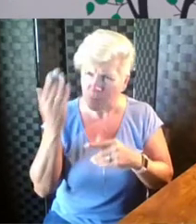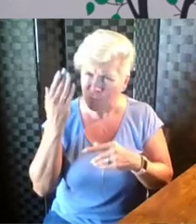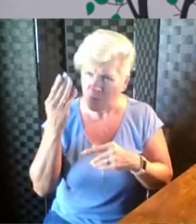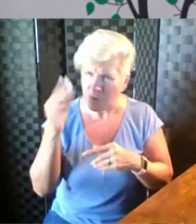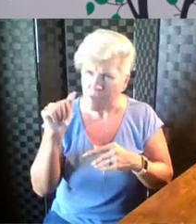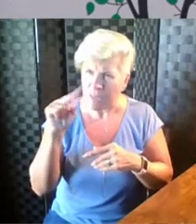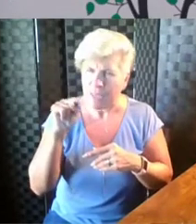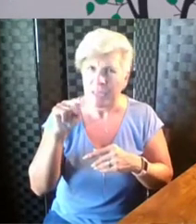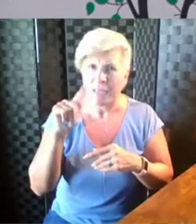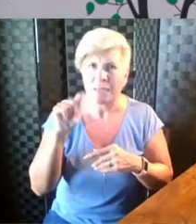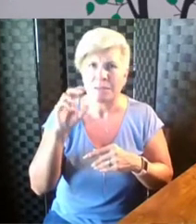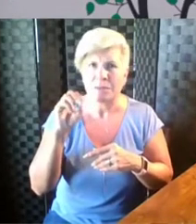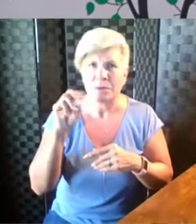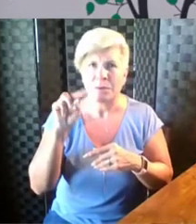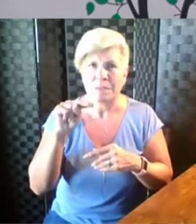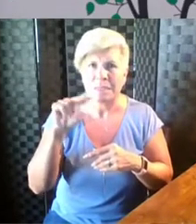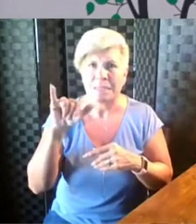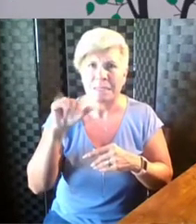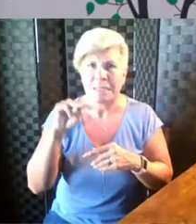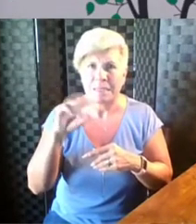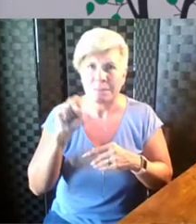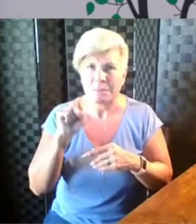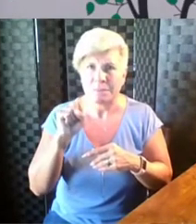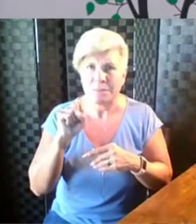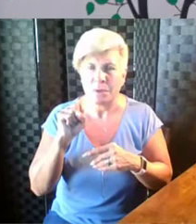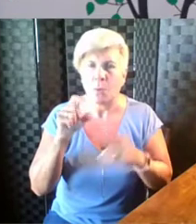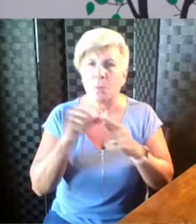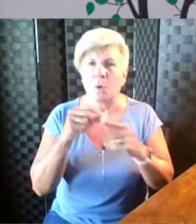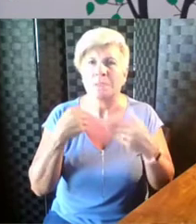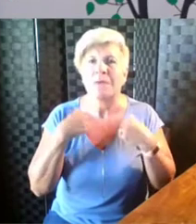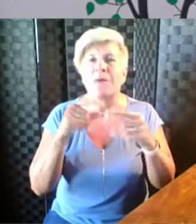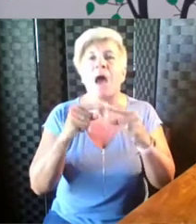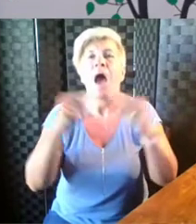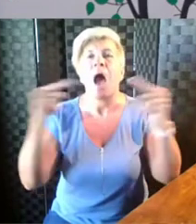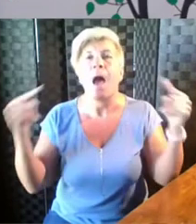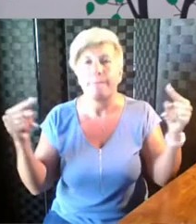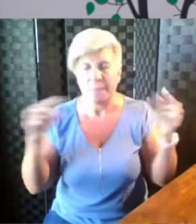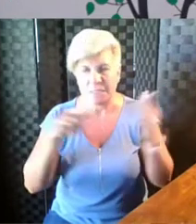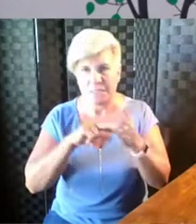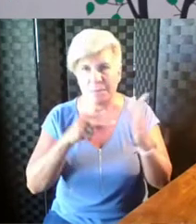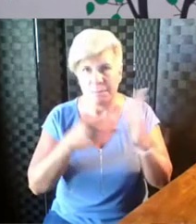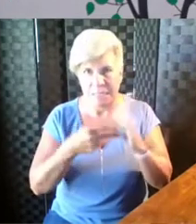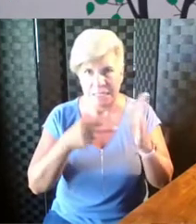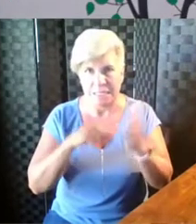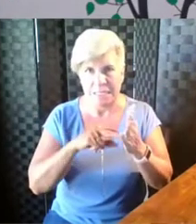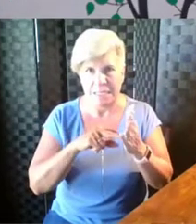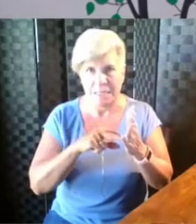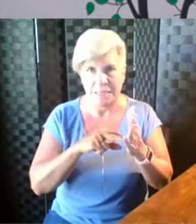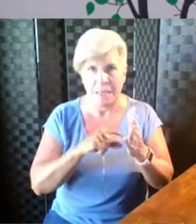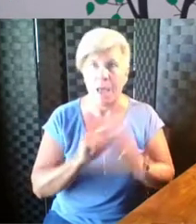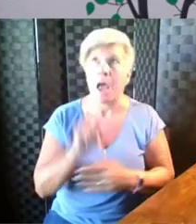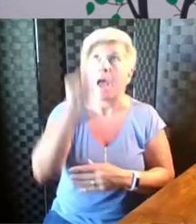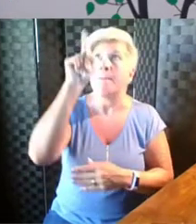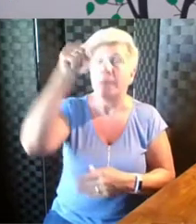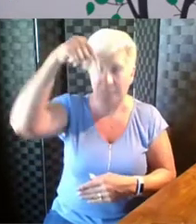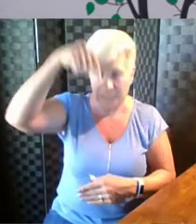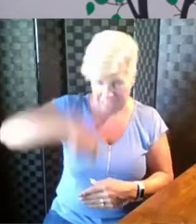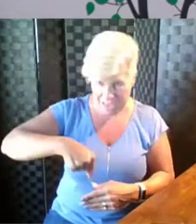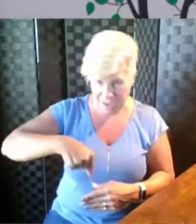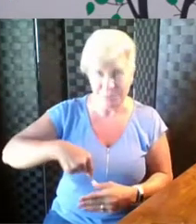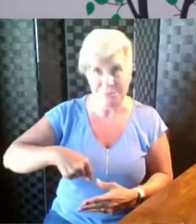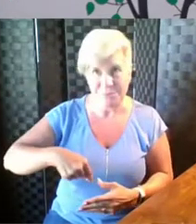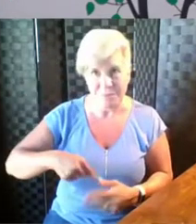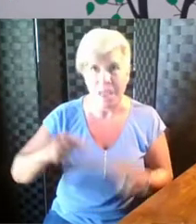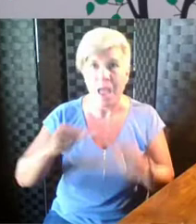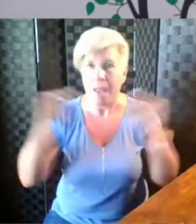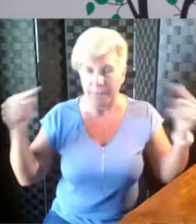before? Antonyms are words that have the opposite meaning. For example, up and